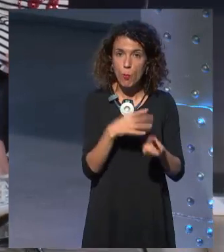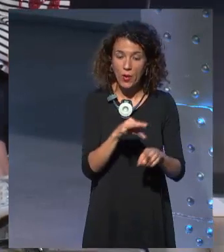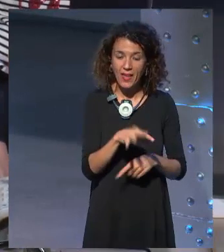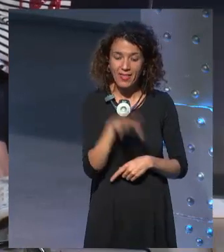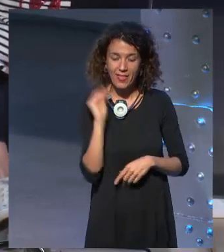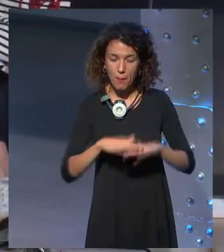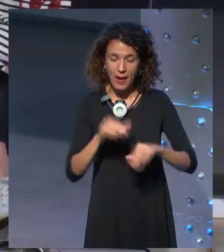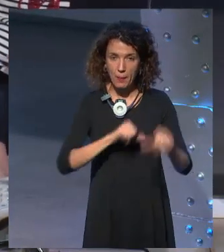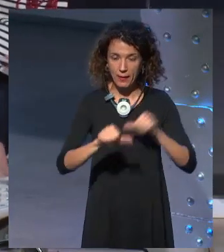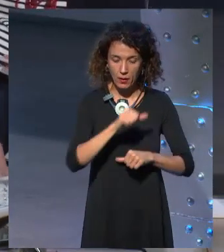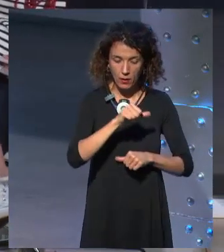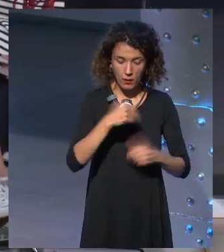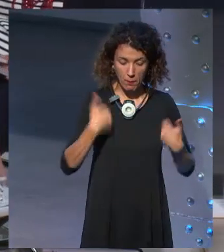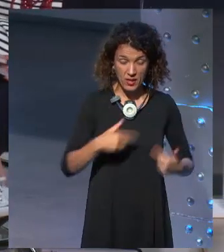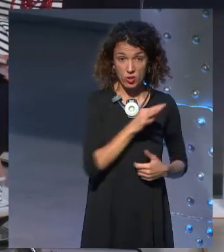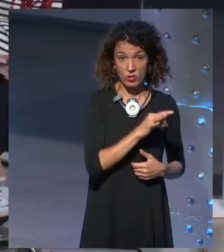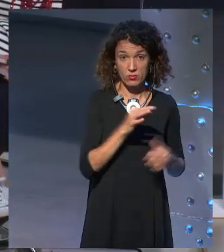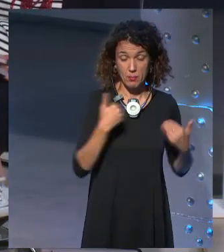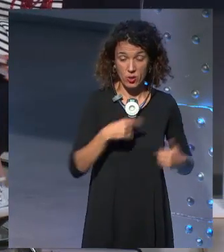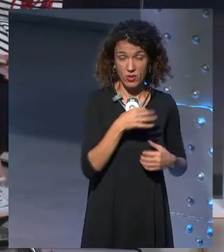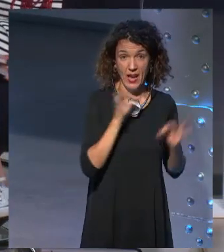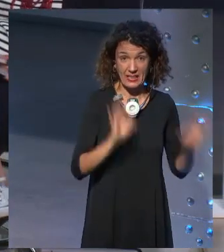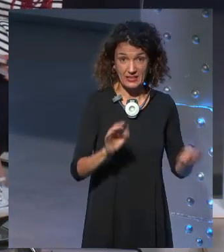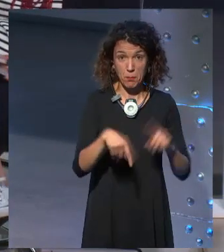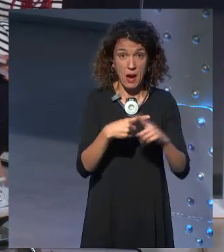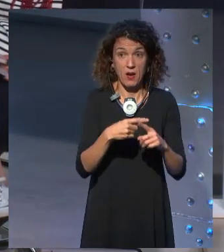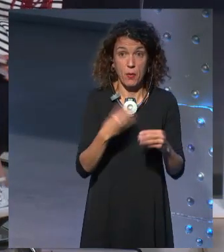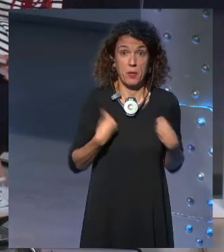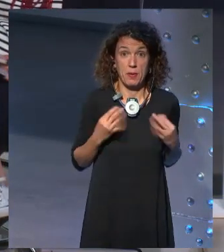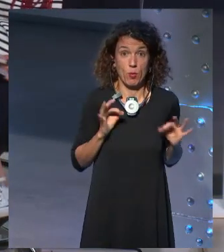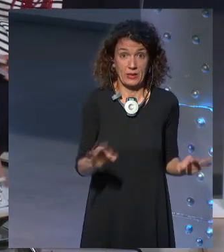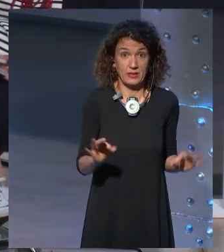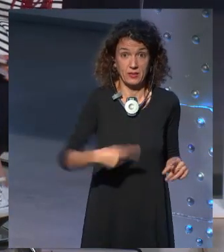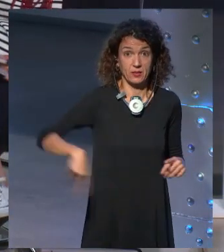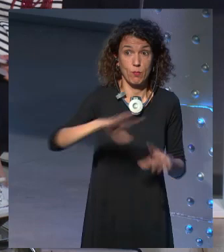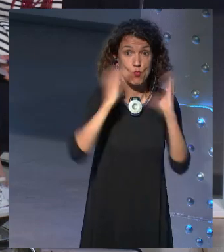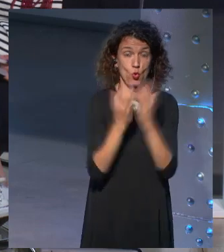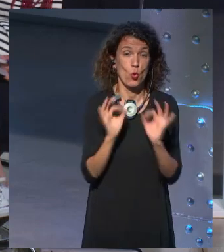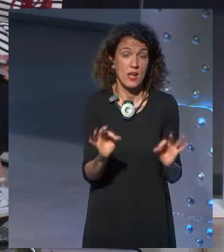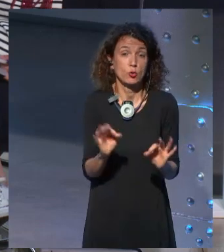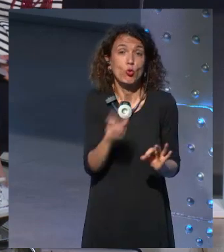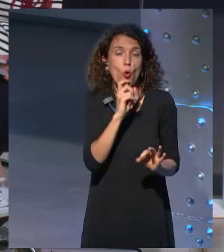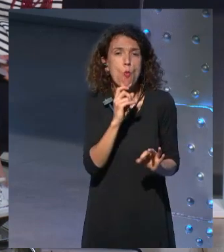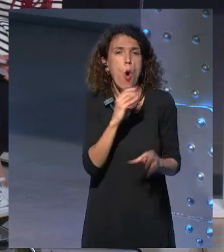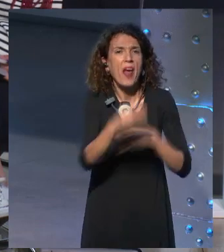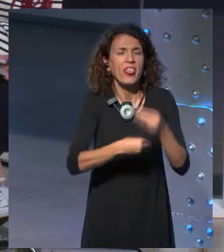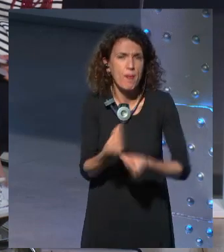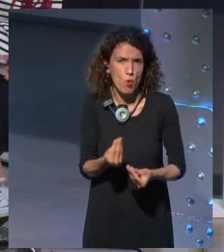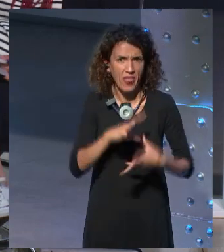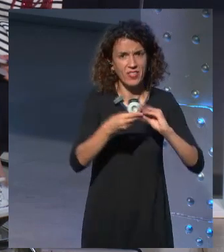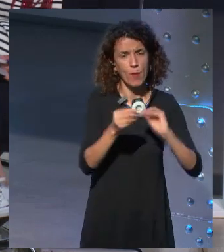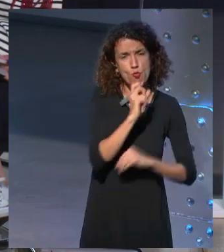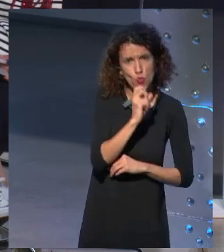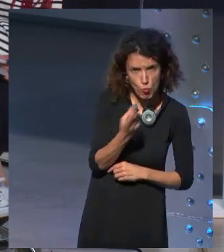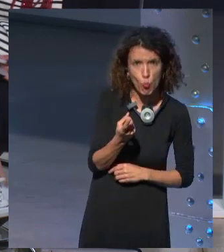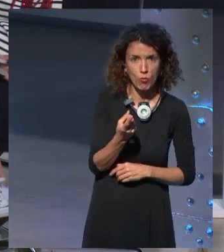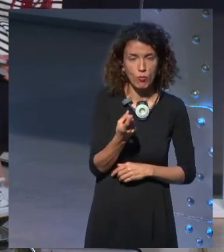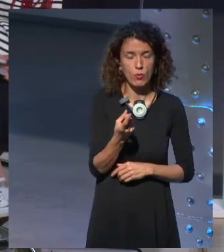we make this into something that we understand, taking into account that we are who we are and we are where we are?